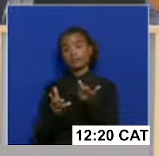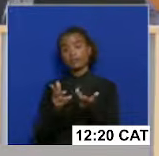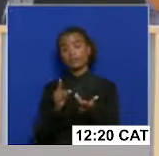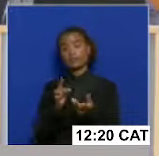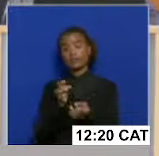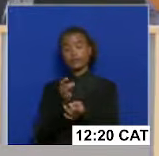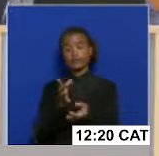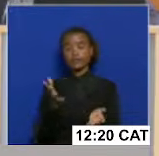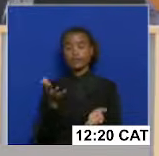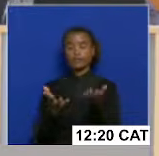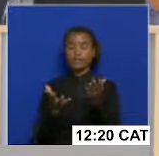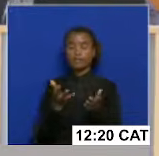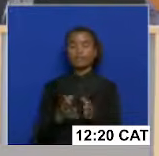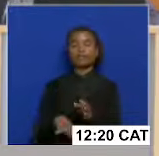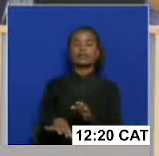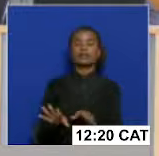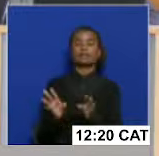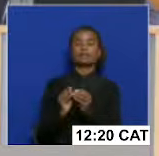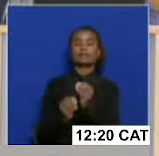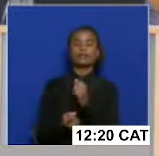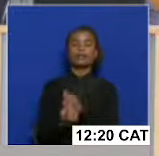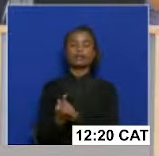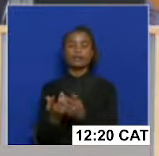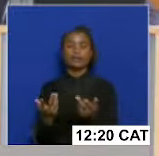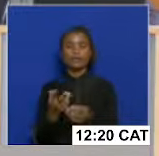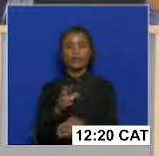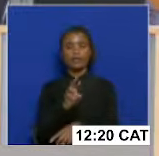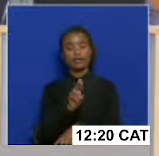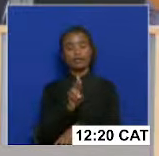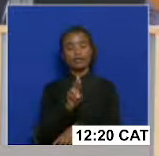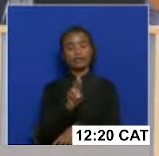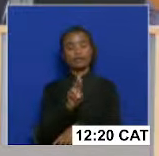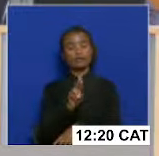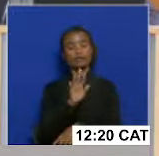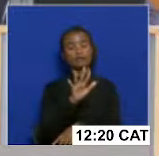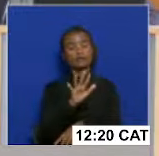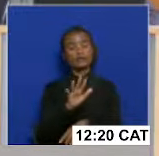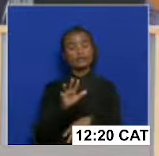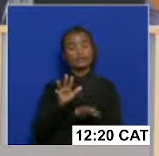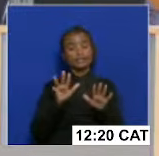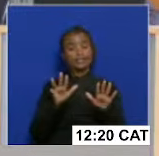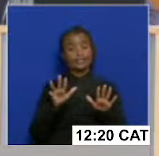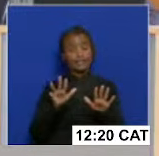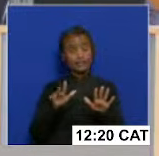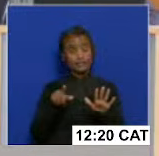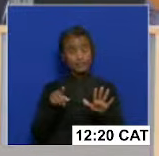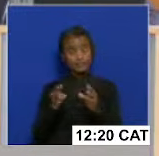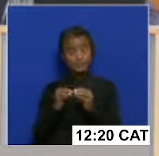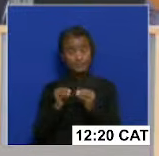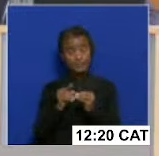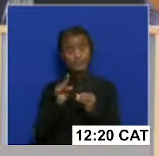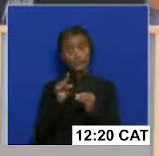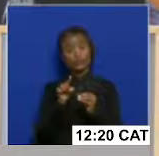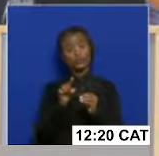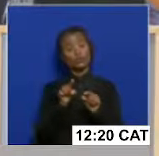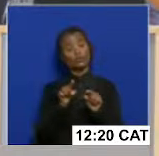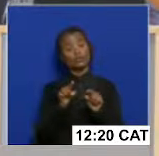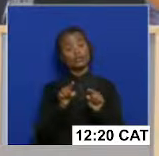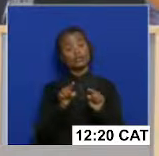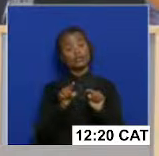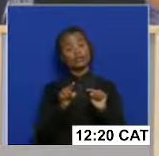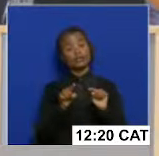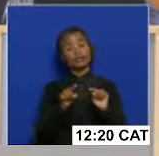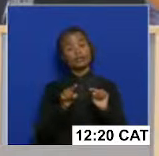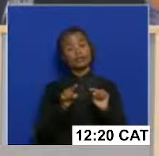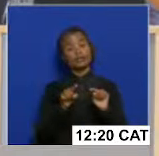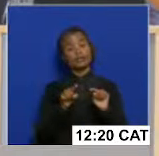the R59, and you were on one side of the highway, Yes. she would have been on the other side. And one of you had to make